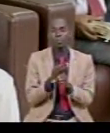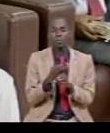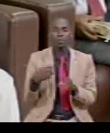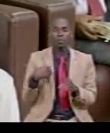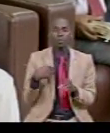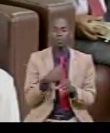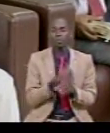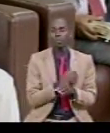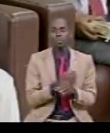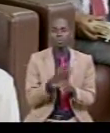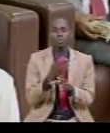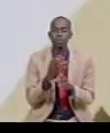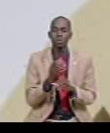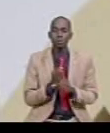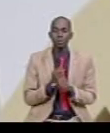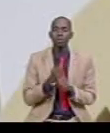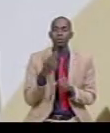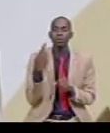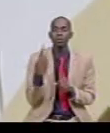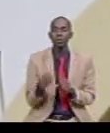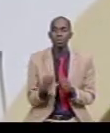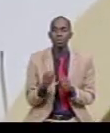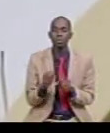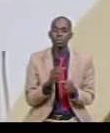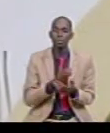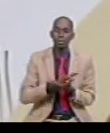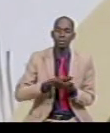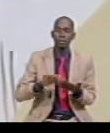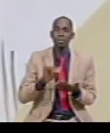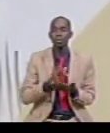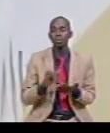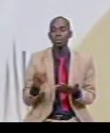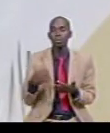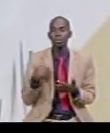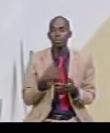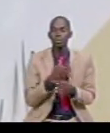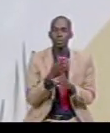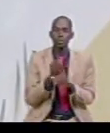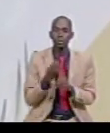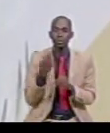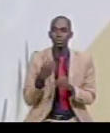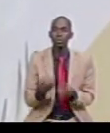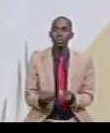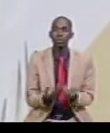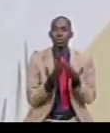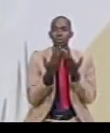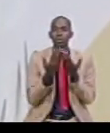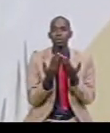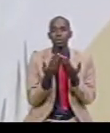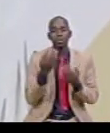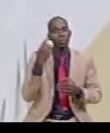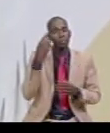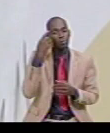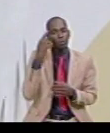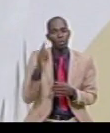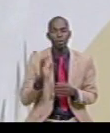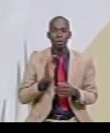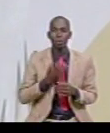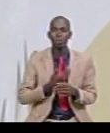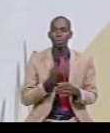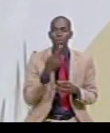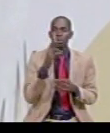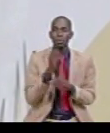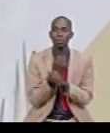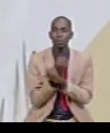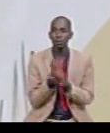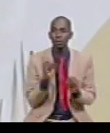appropriation, we receive the propitiation, we receive the sacrifice for our redemption, we are